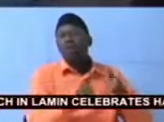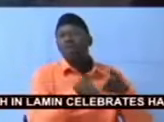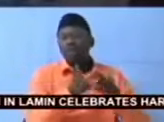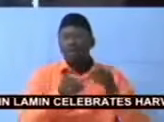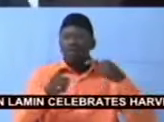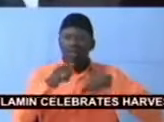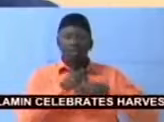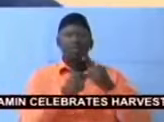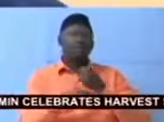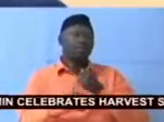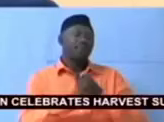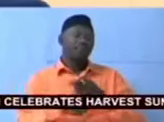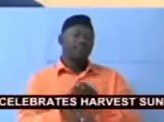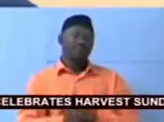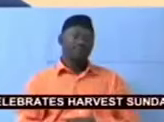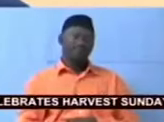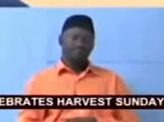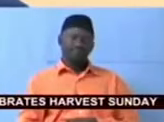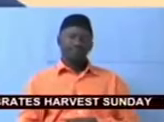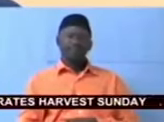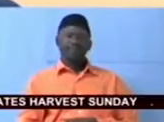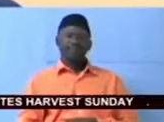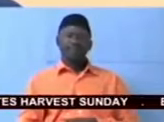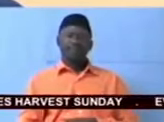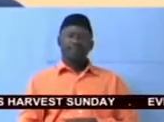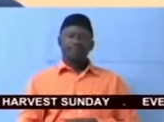the time. Yes. So, Mr.